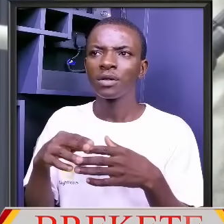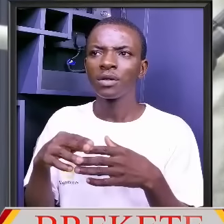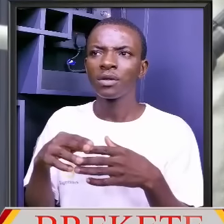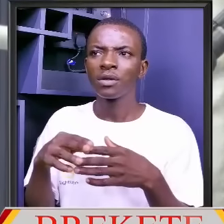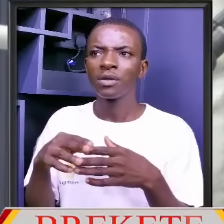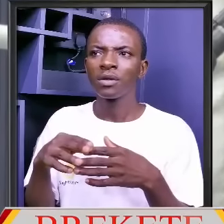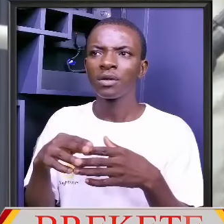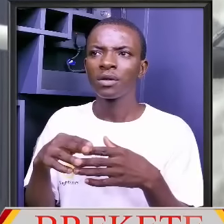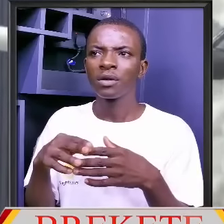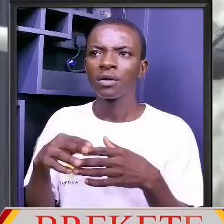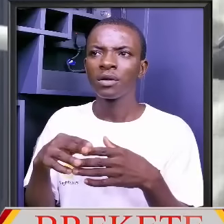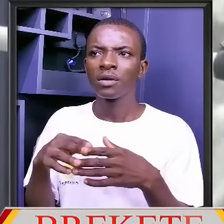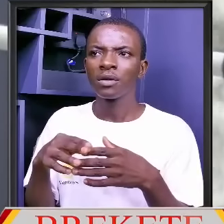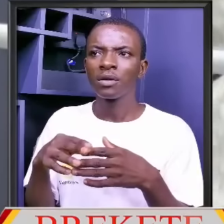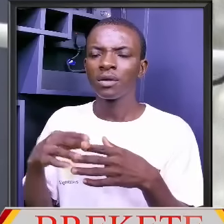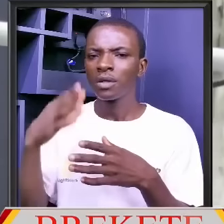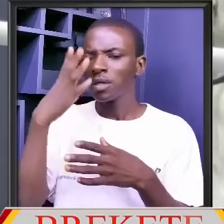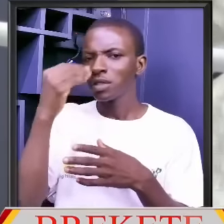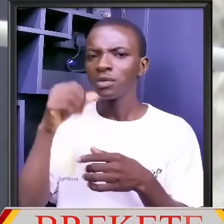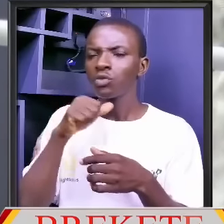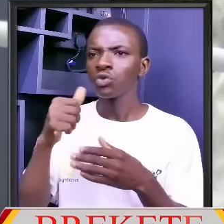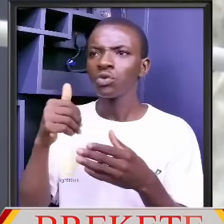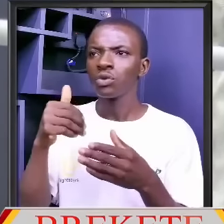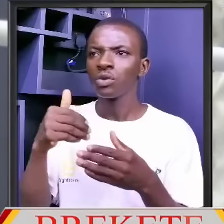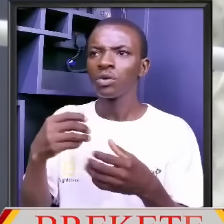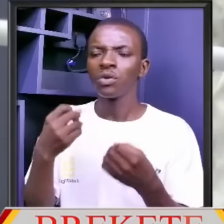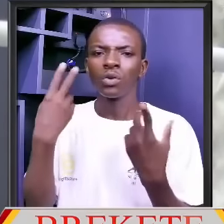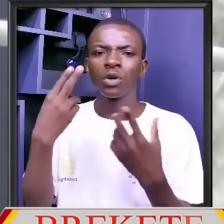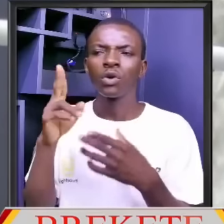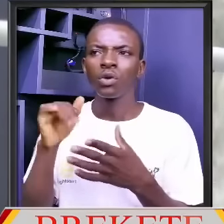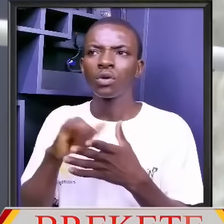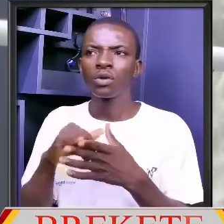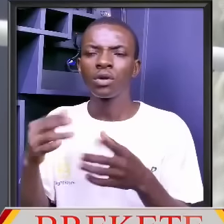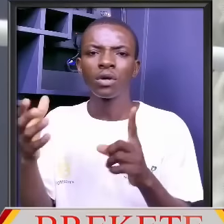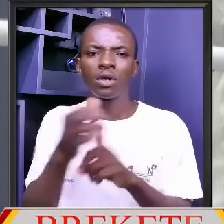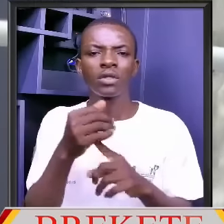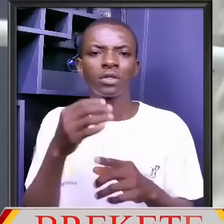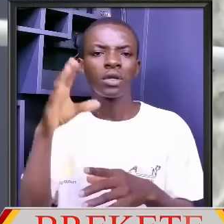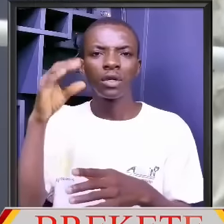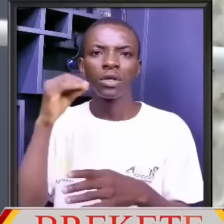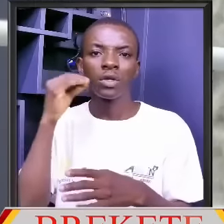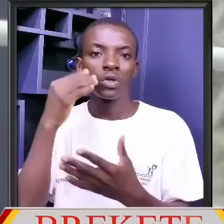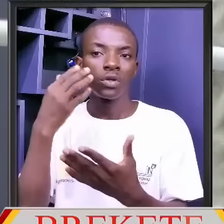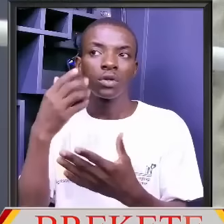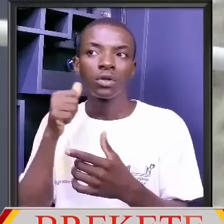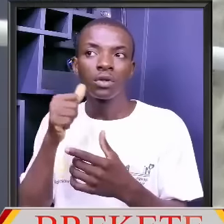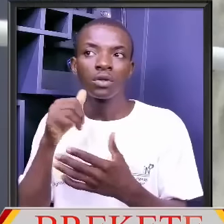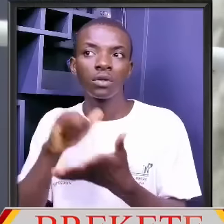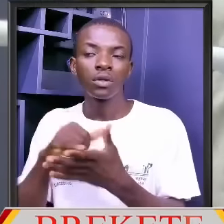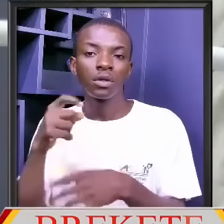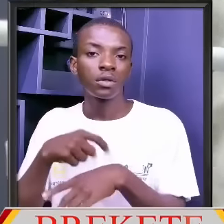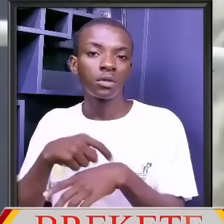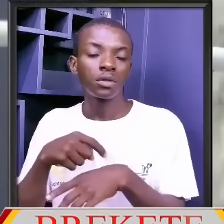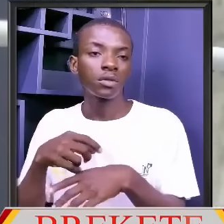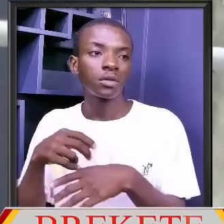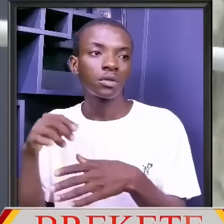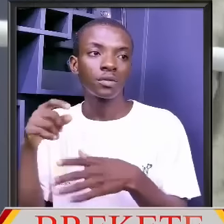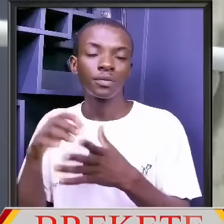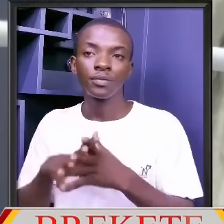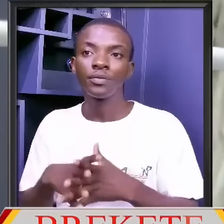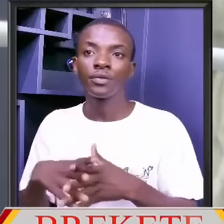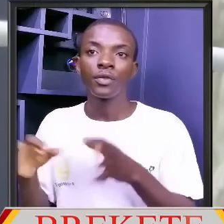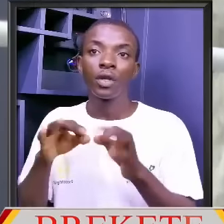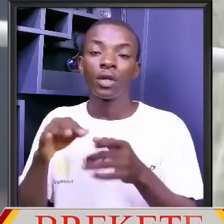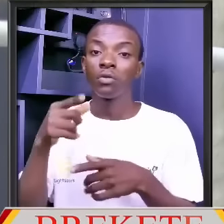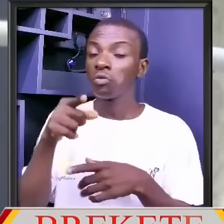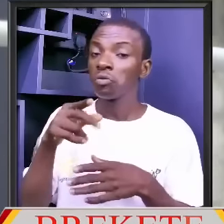sleep, you know, wake up. They can't arrest the house girl where they with her. And that time you know they. I know they. It just say you